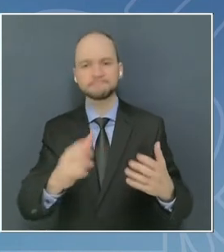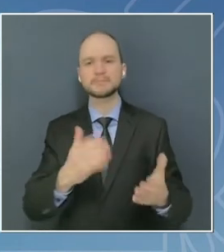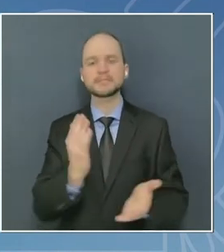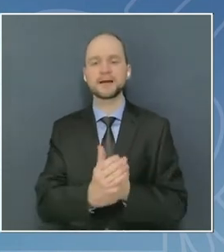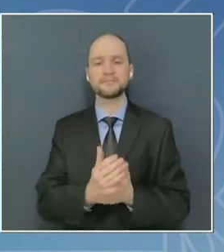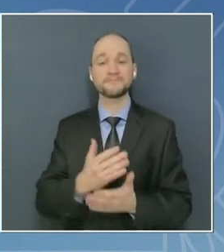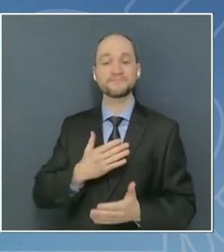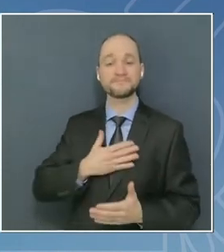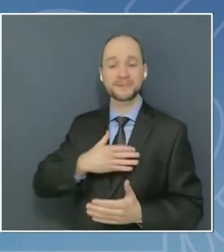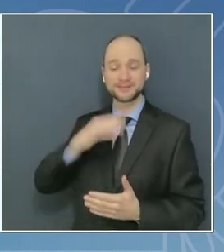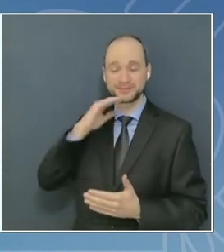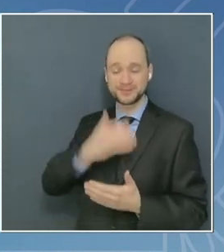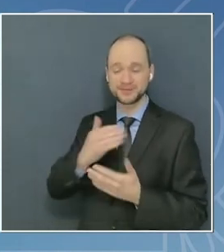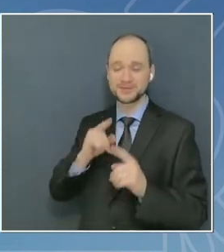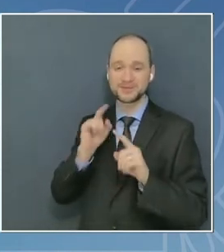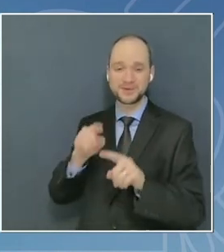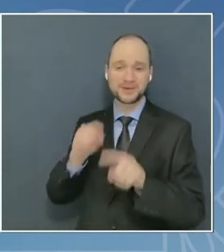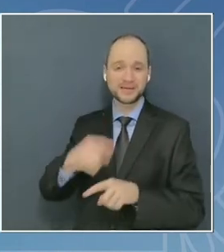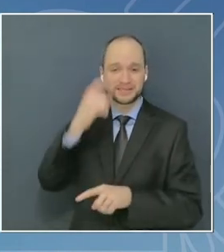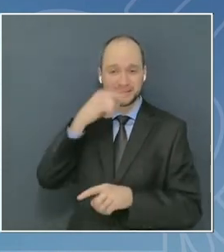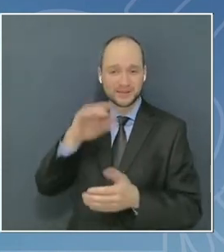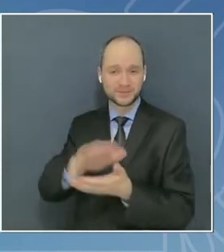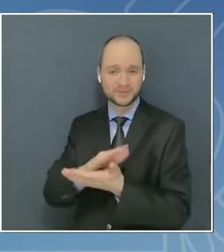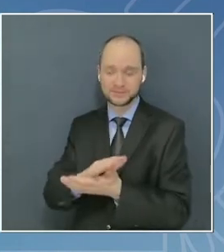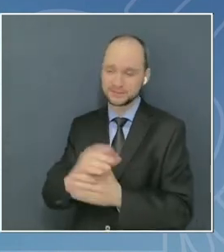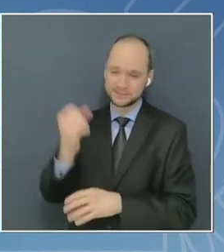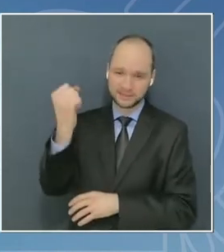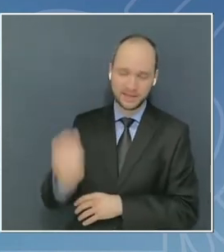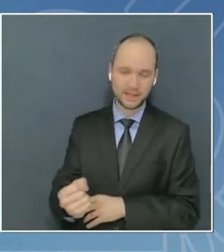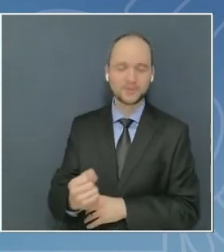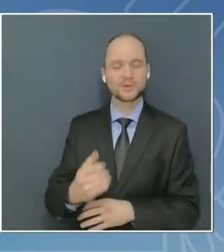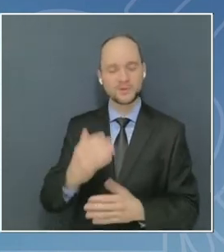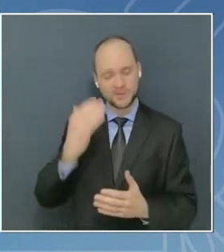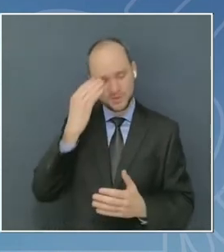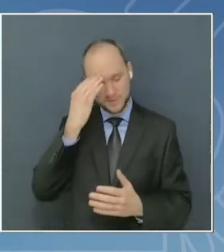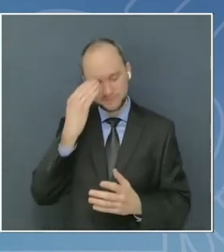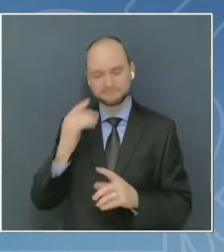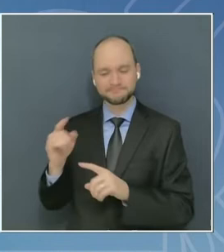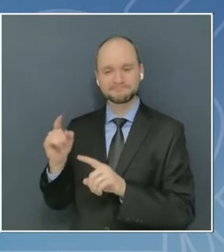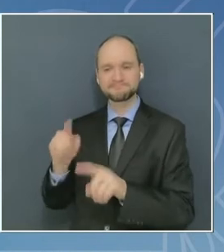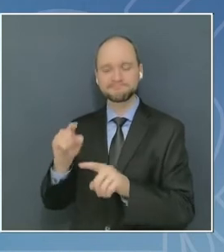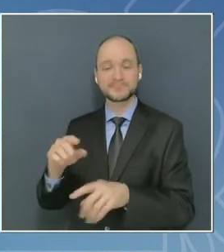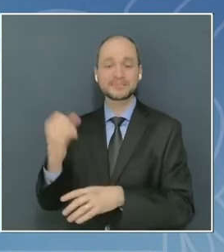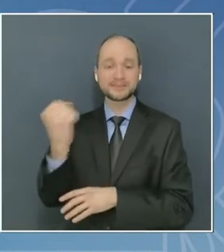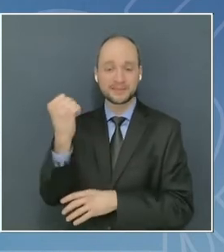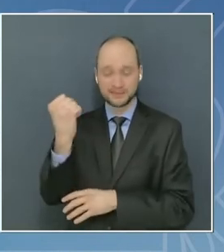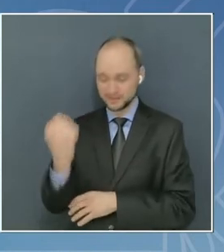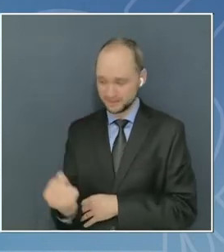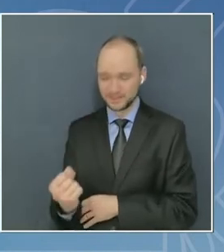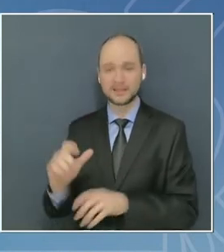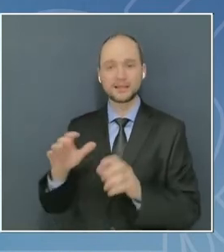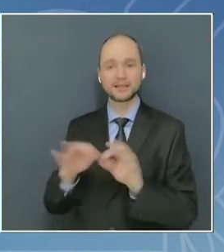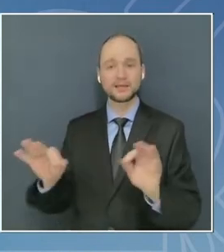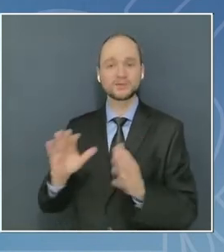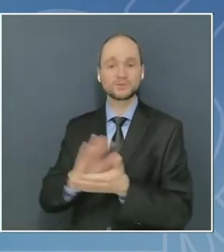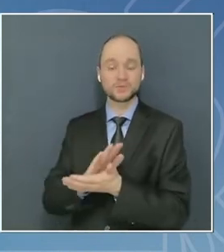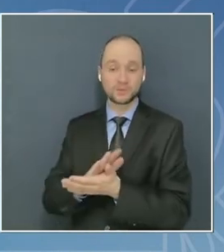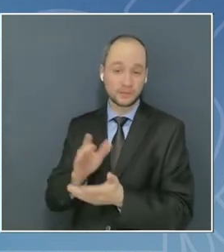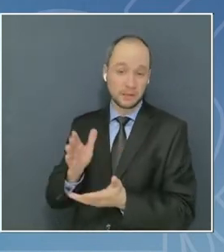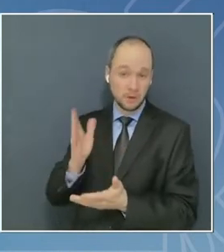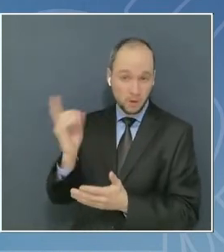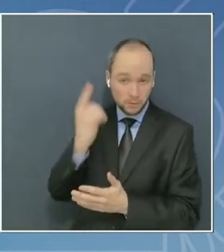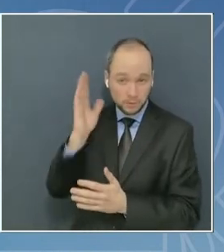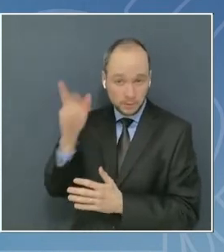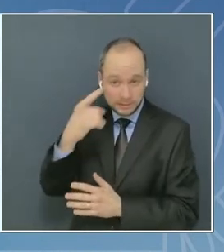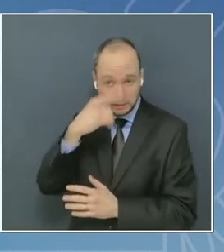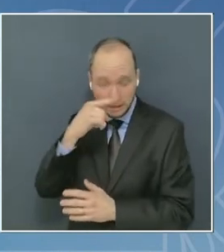We all know the experience of having to go to whatever language school that is on Saturdays, but they may be going to language school on Saturdays because I feel that it's going to make them